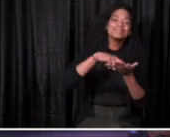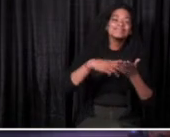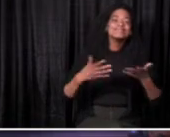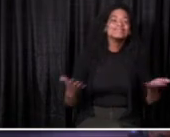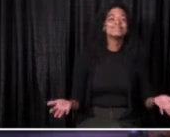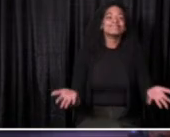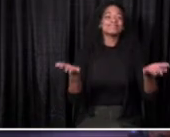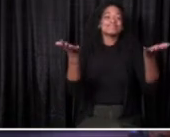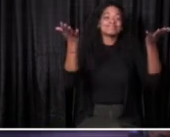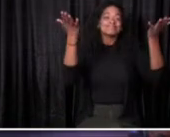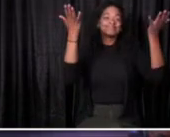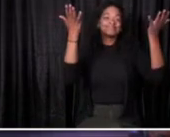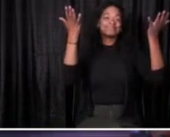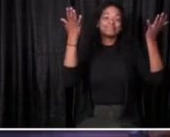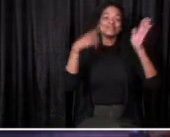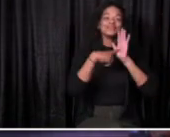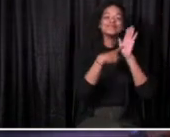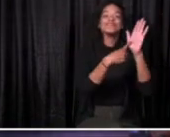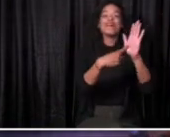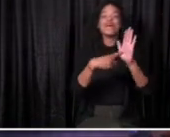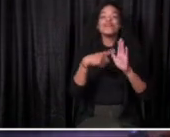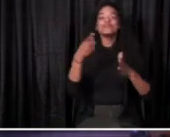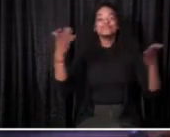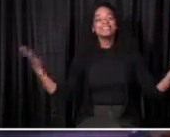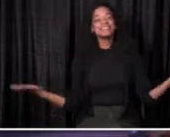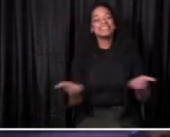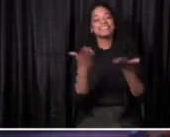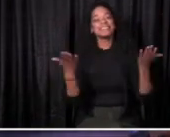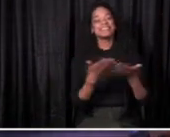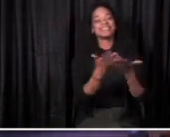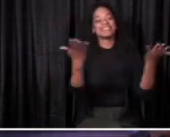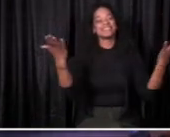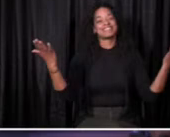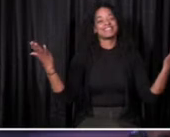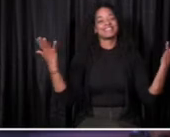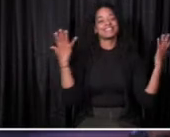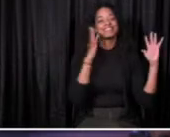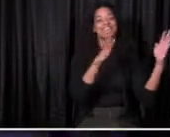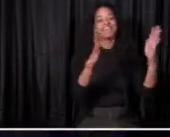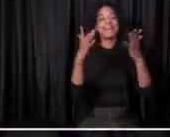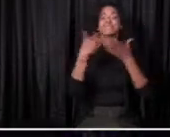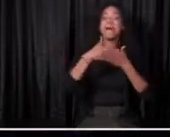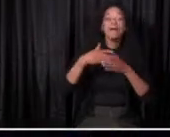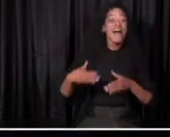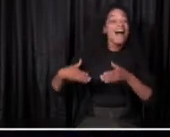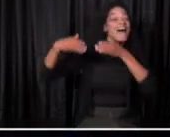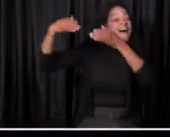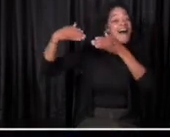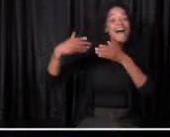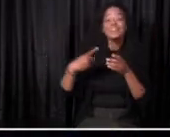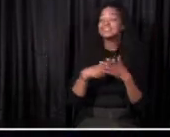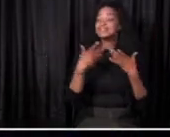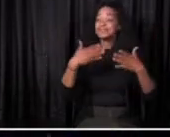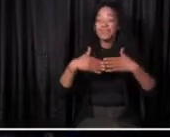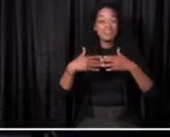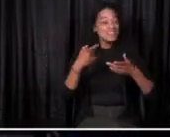your presence known? Hold those babies high. Hold those babies high.